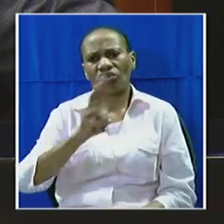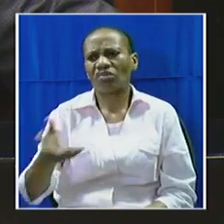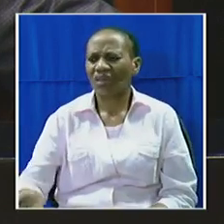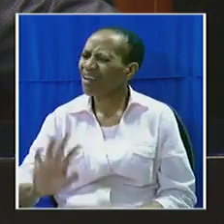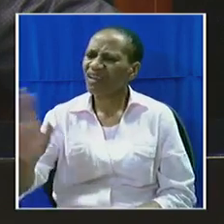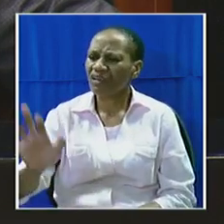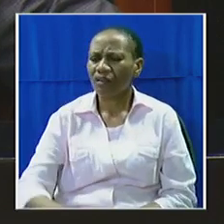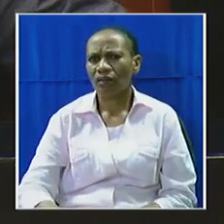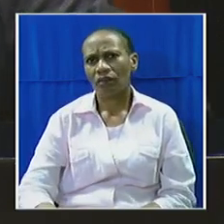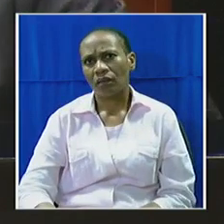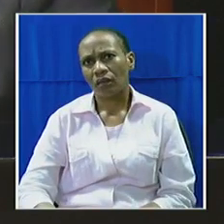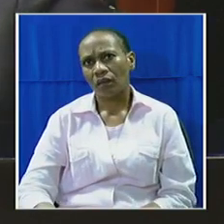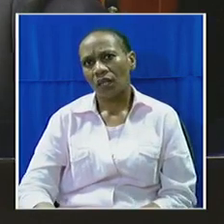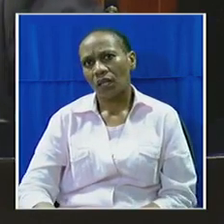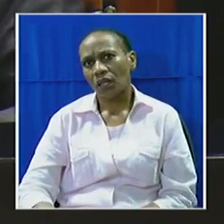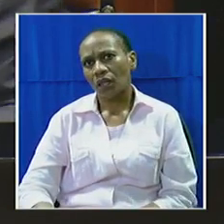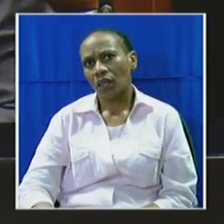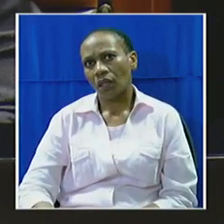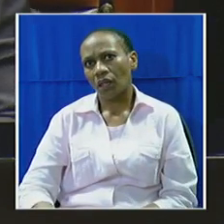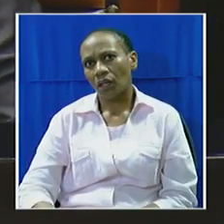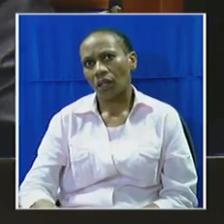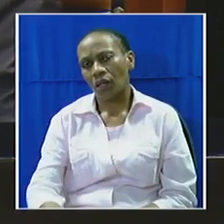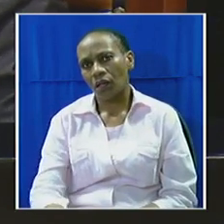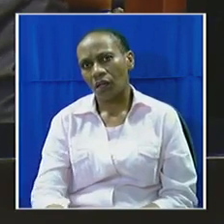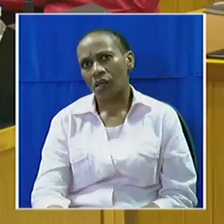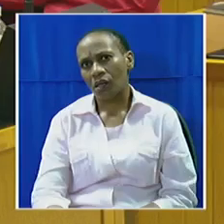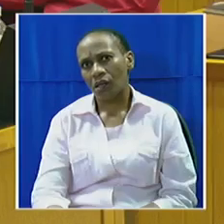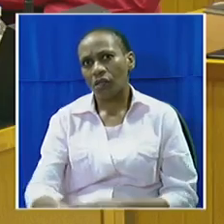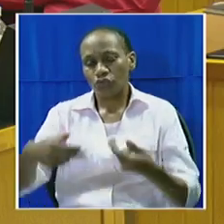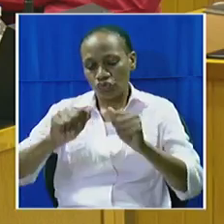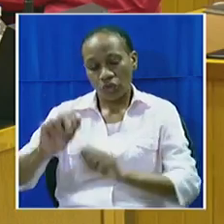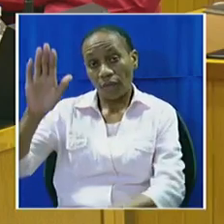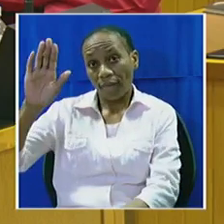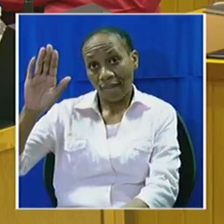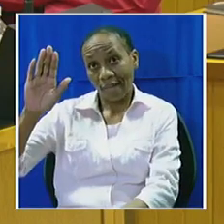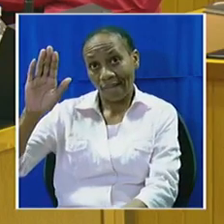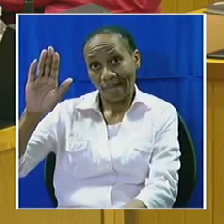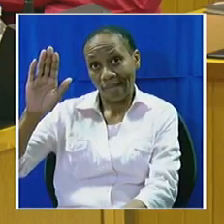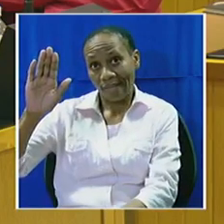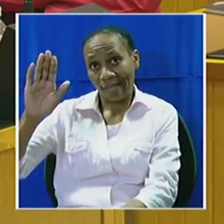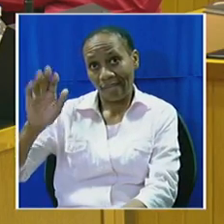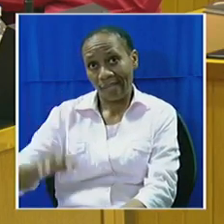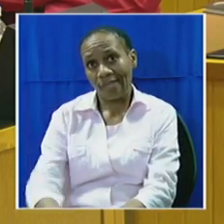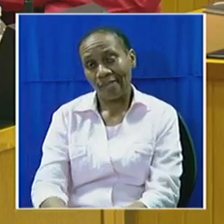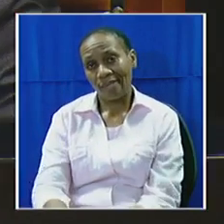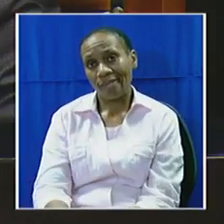anything. Oh, man. House Chair. Honorable